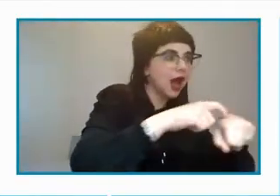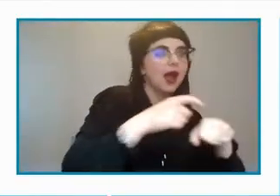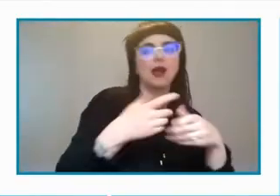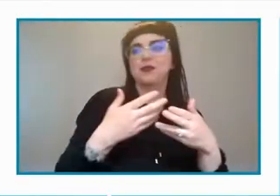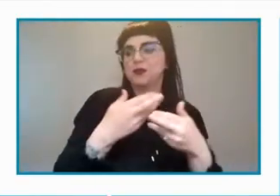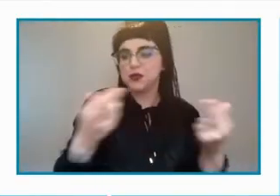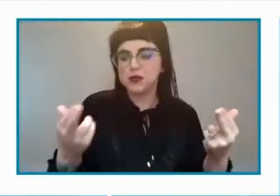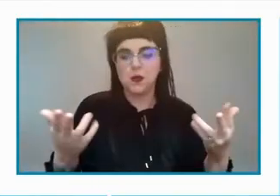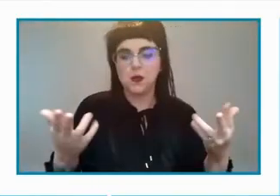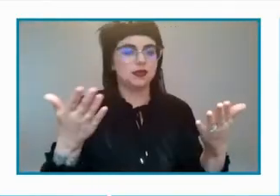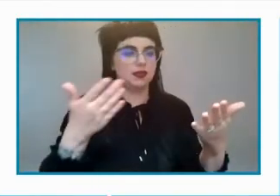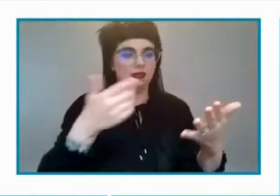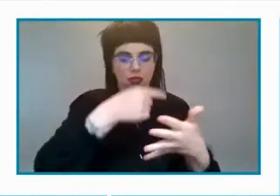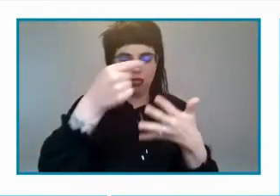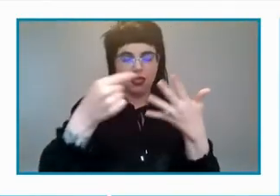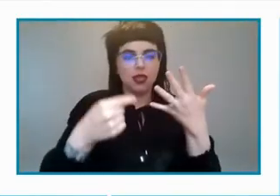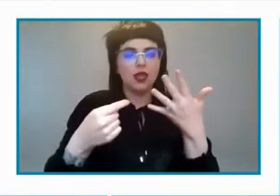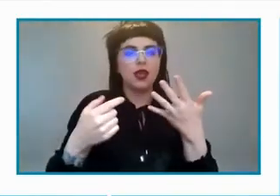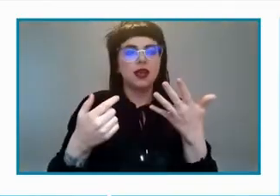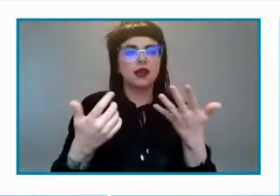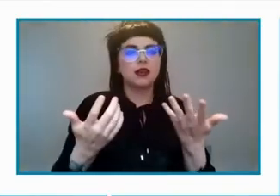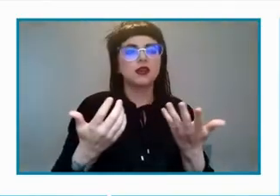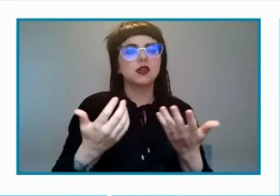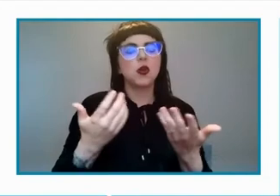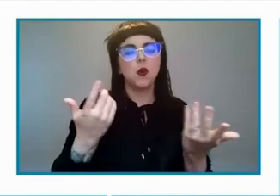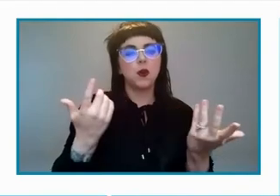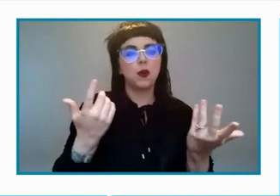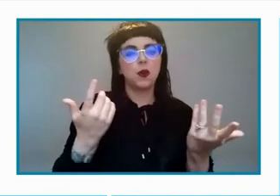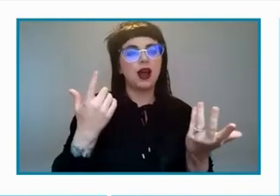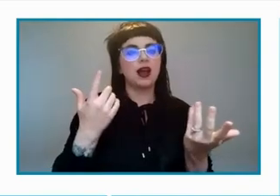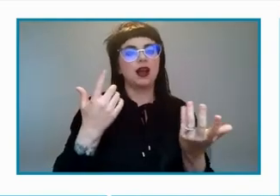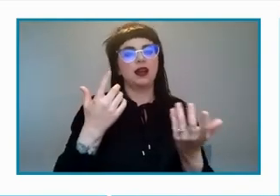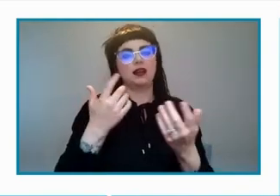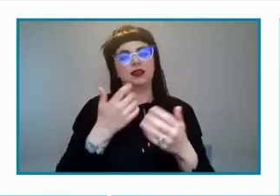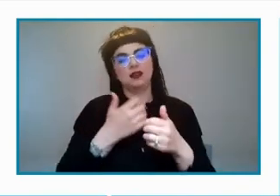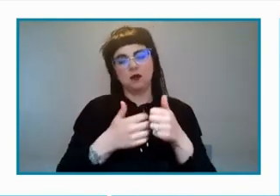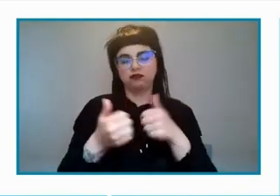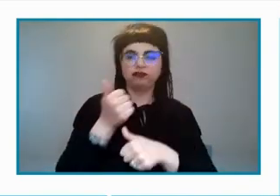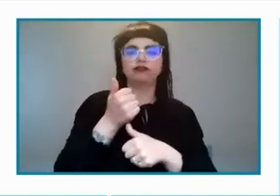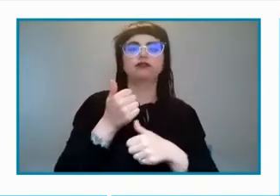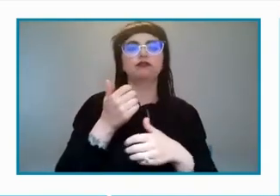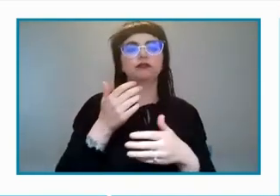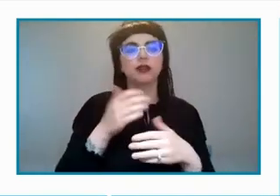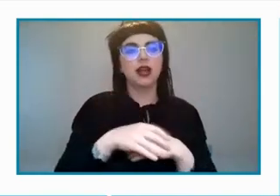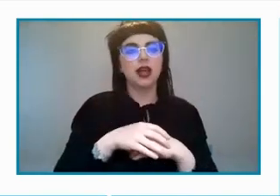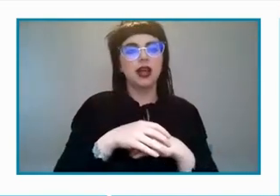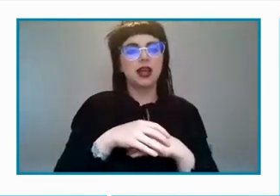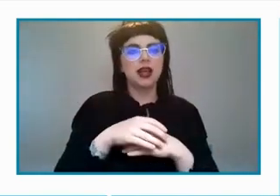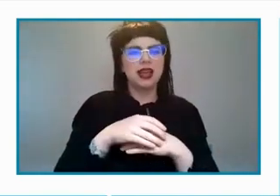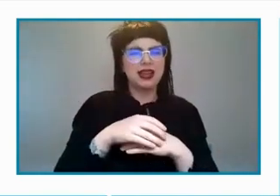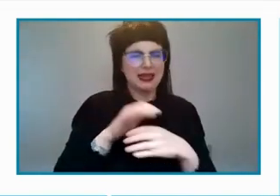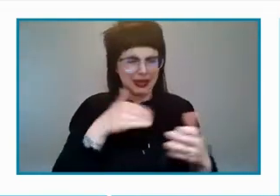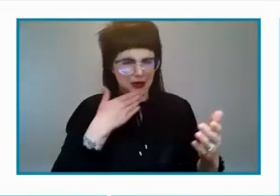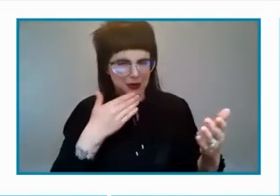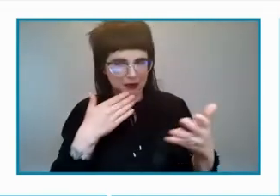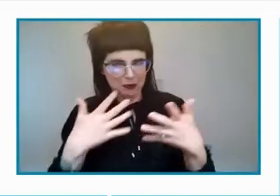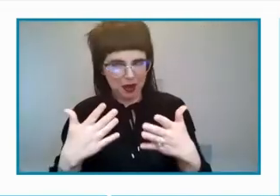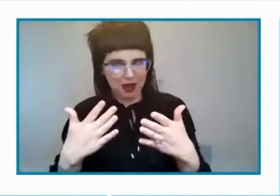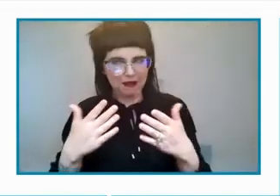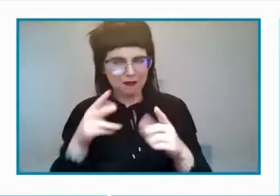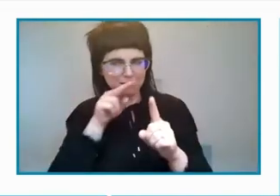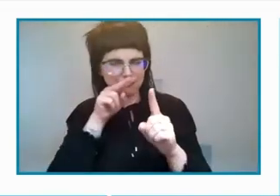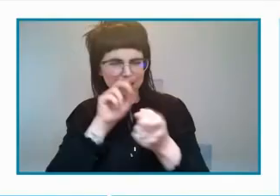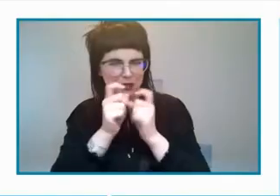prioritizing element of it. It sounds like part of what you're saying. Is that a good way of thinking about it?